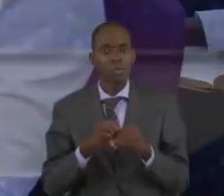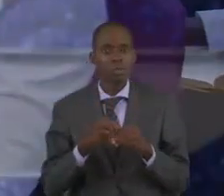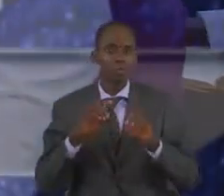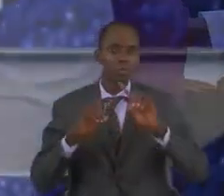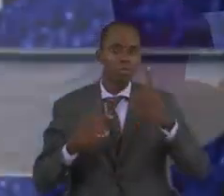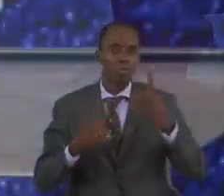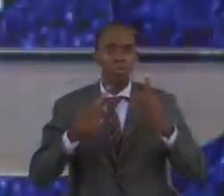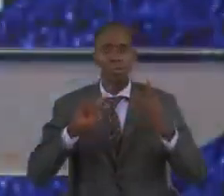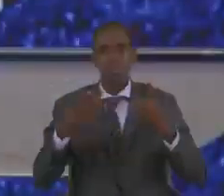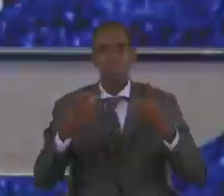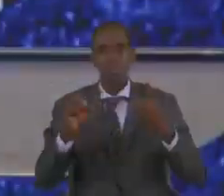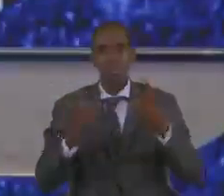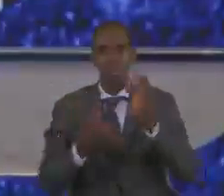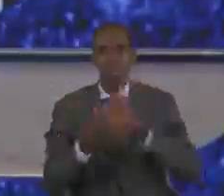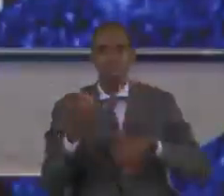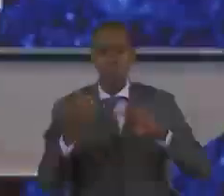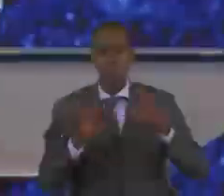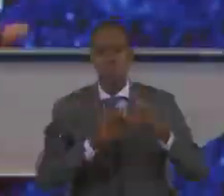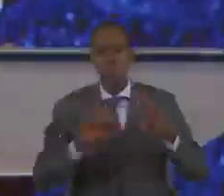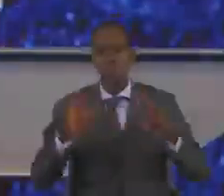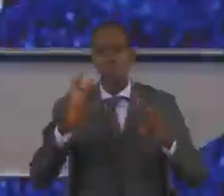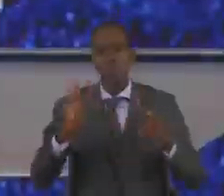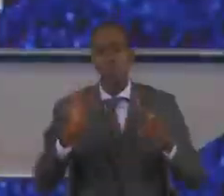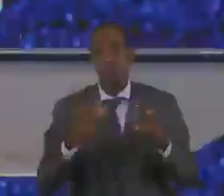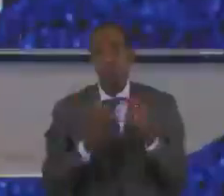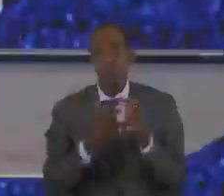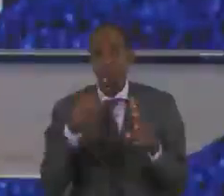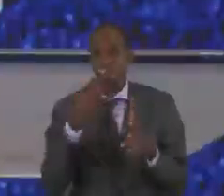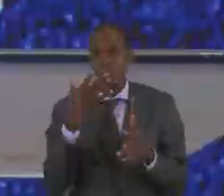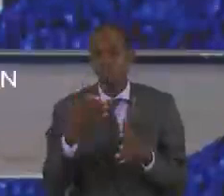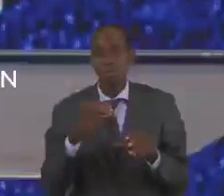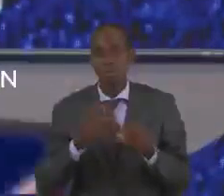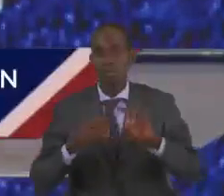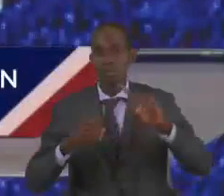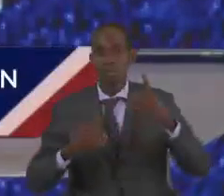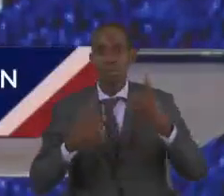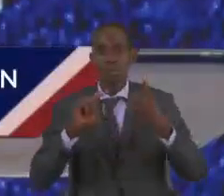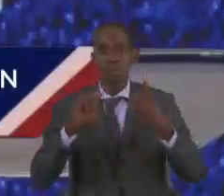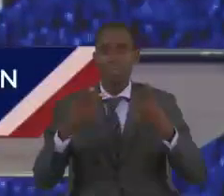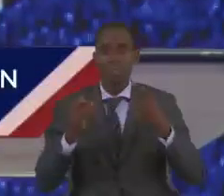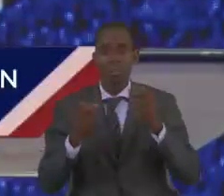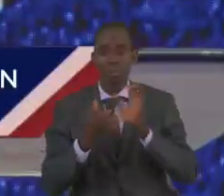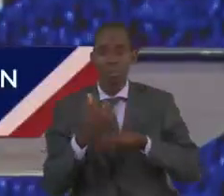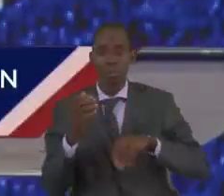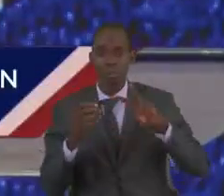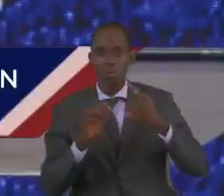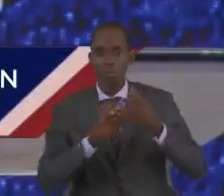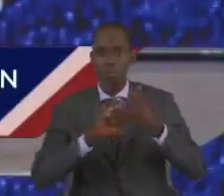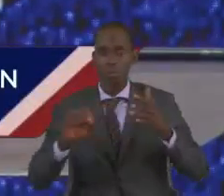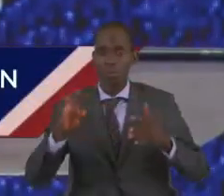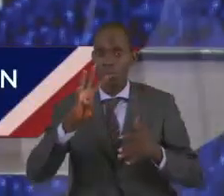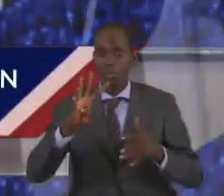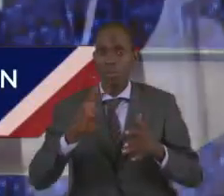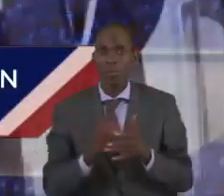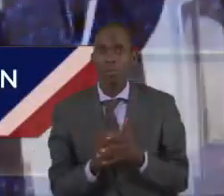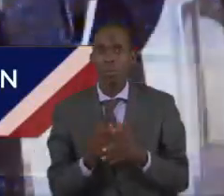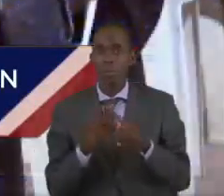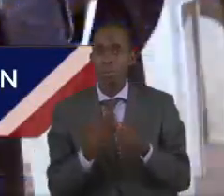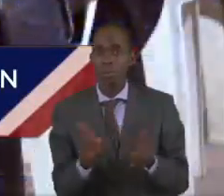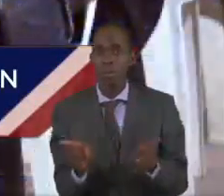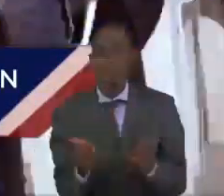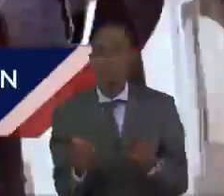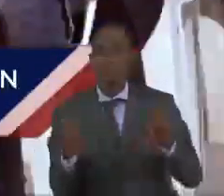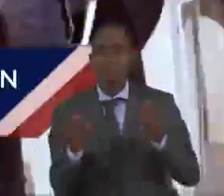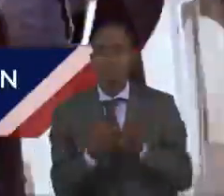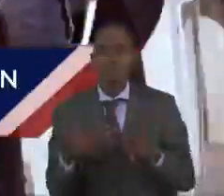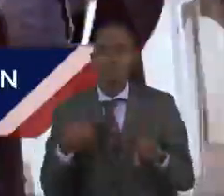1 Thessalonians chapter 2, verse 4. It says in 1 Thessalonians chapter 2, reading from verse 4, "But